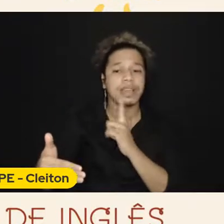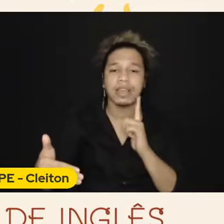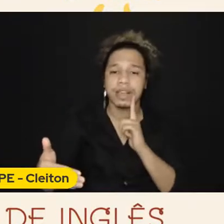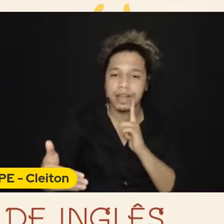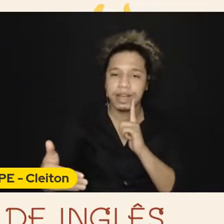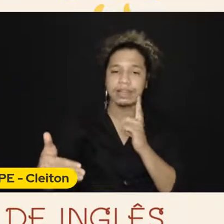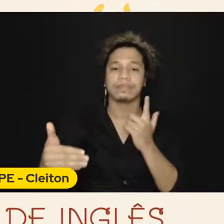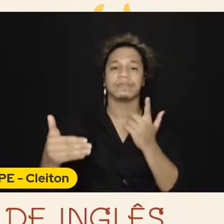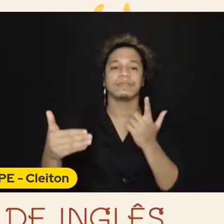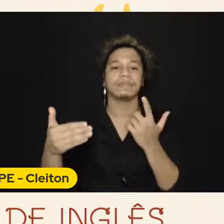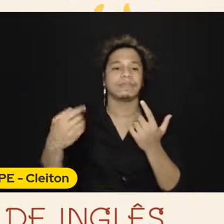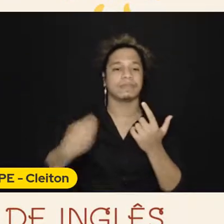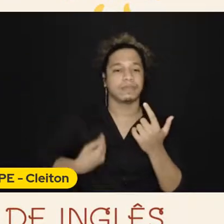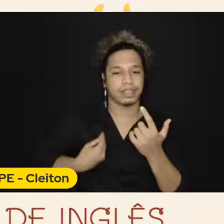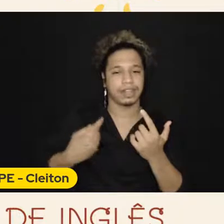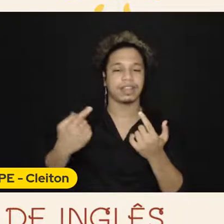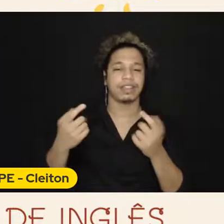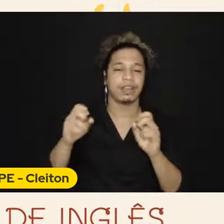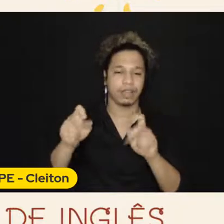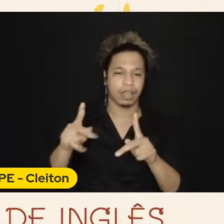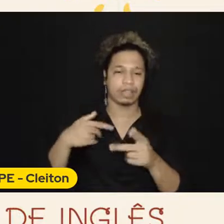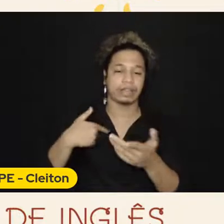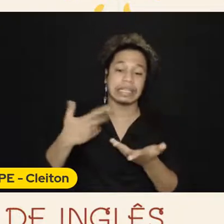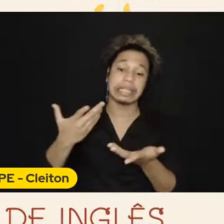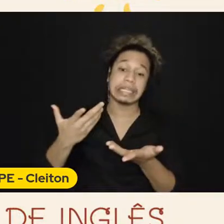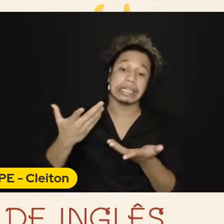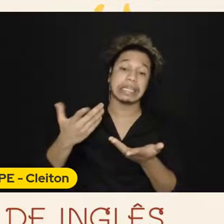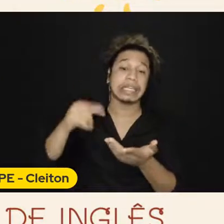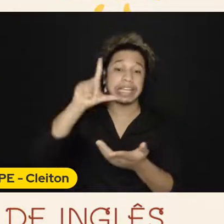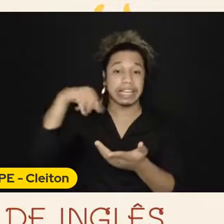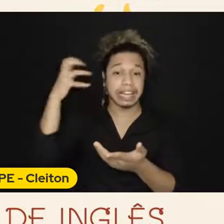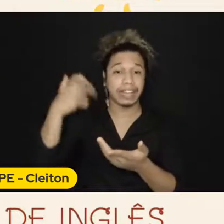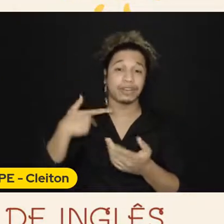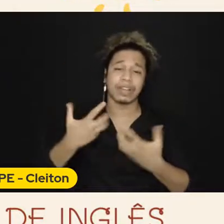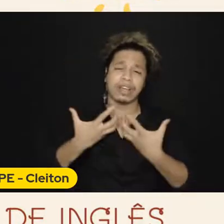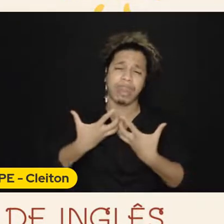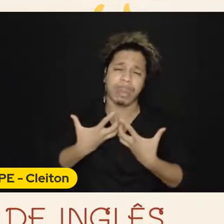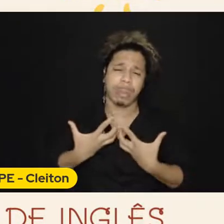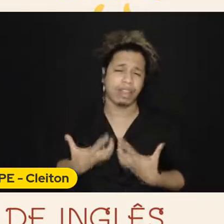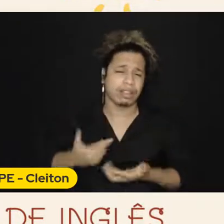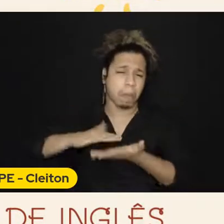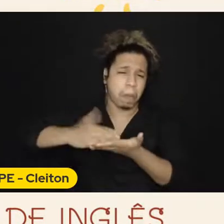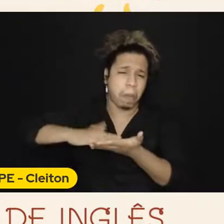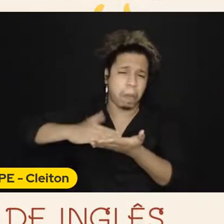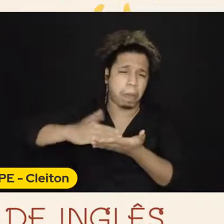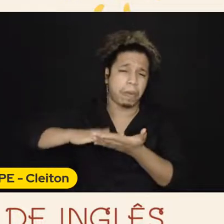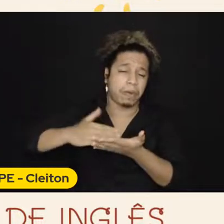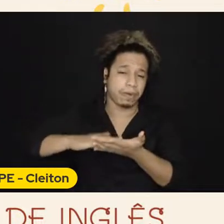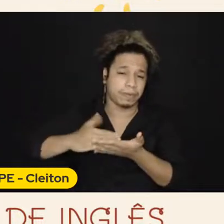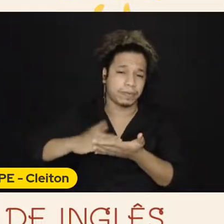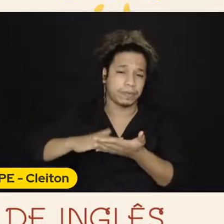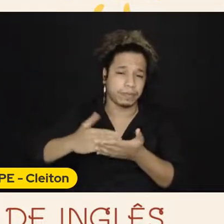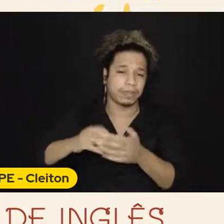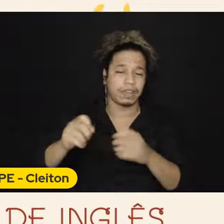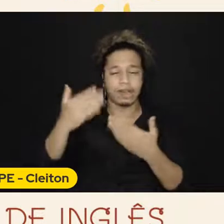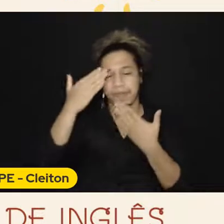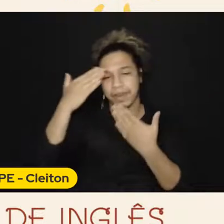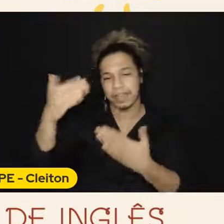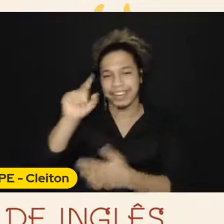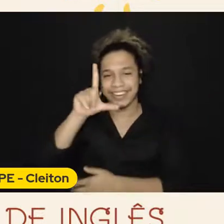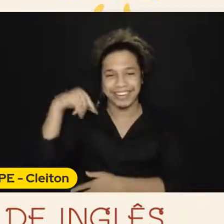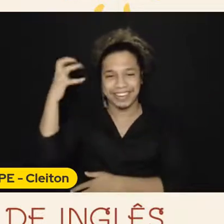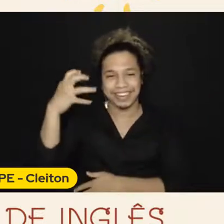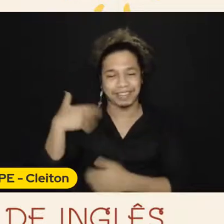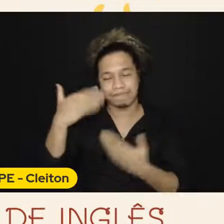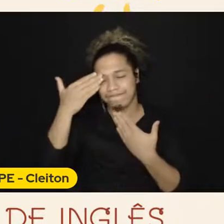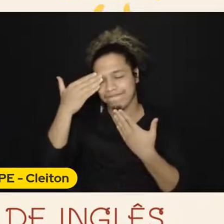to take a rest because he's pretty tired, I think. Yes. Thank you, Cleiton. Thank you so